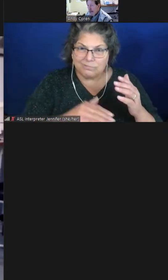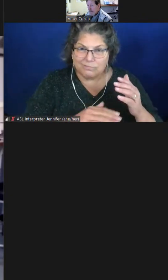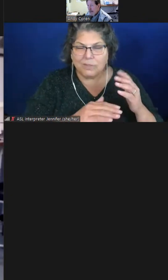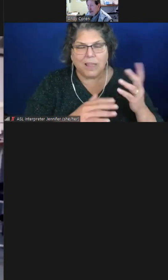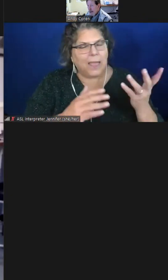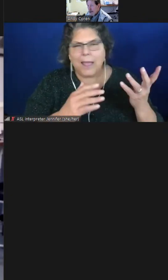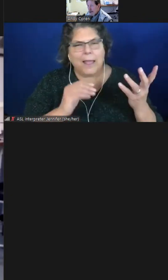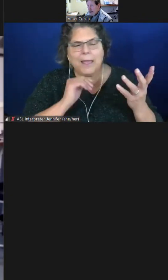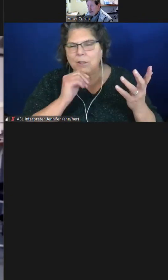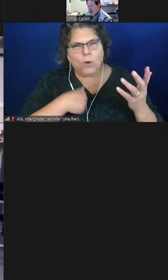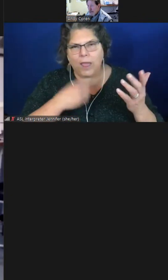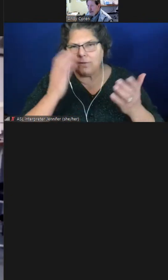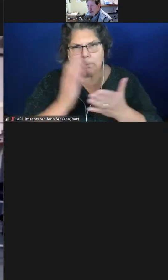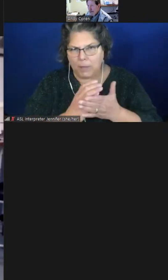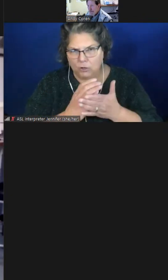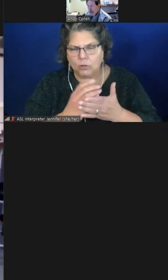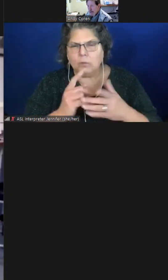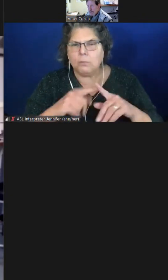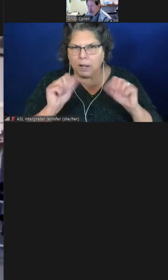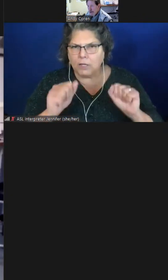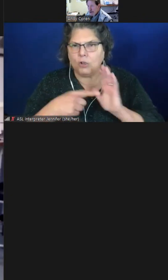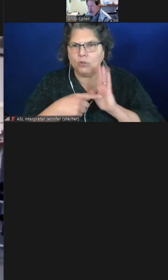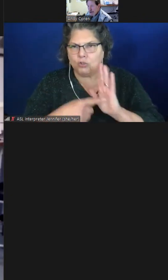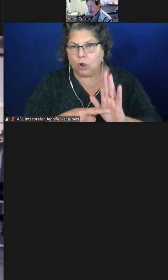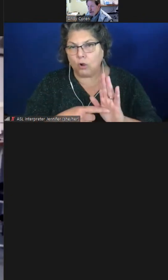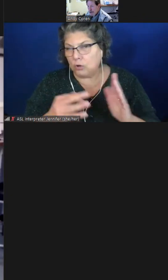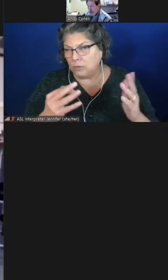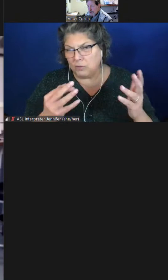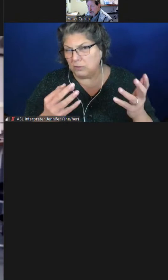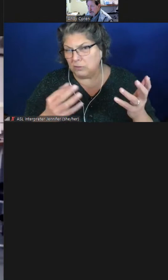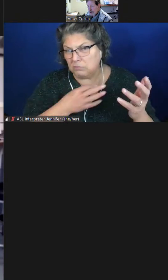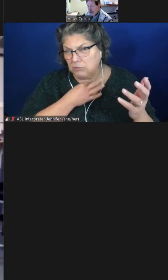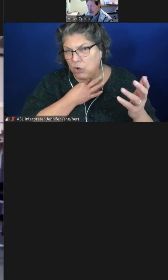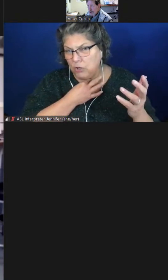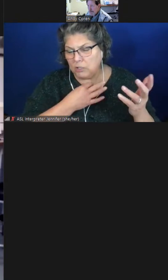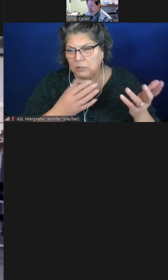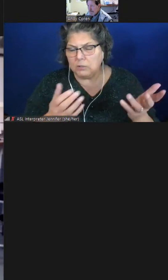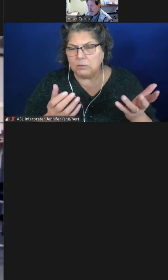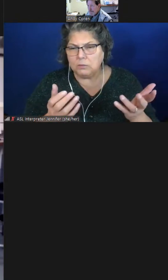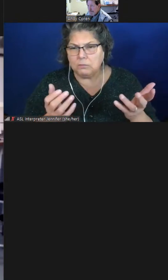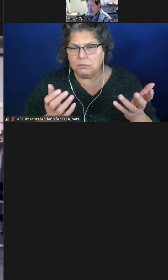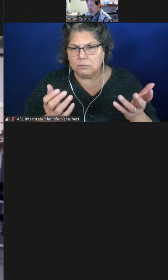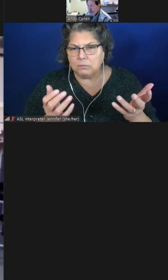picture of that, but what I can show you, if you're interested, is the